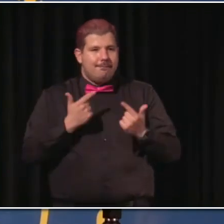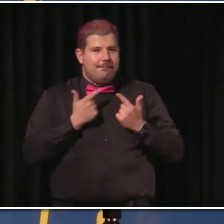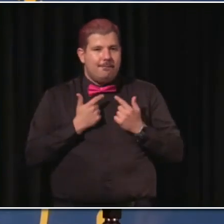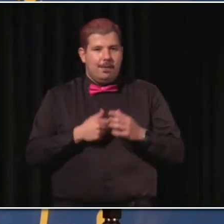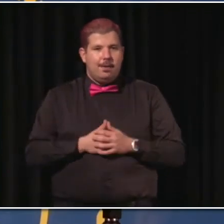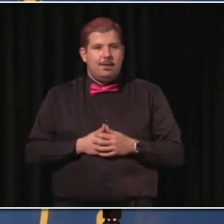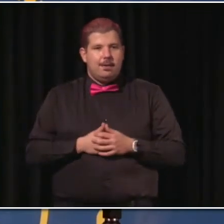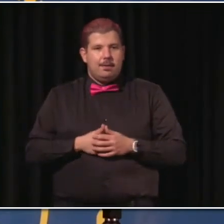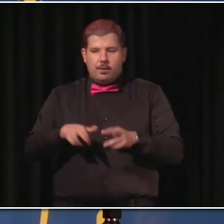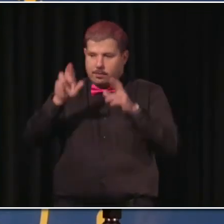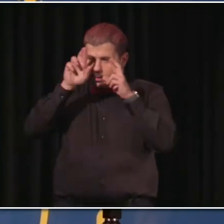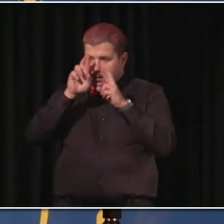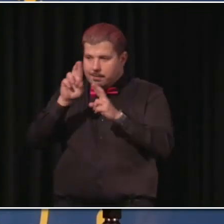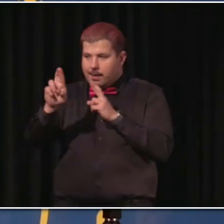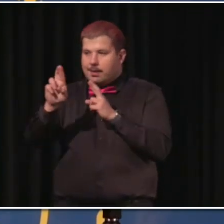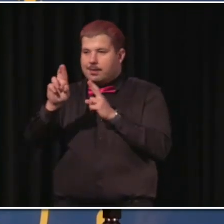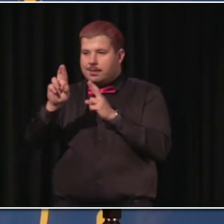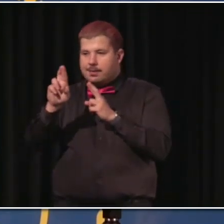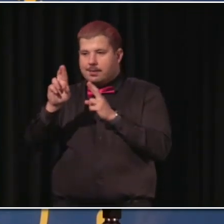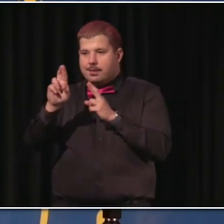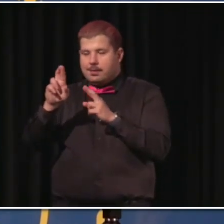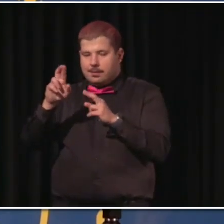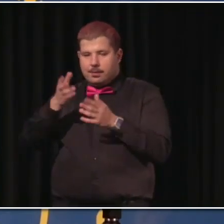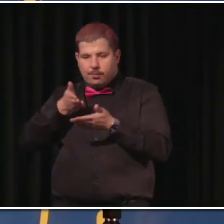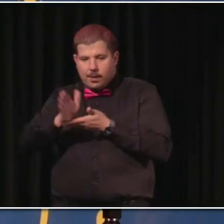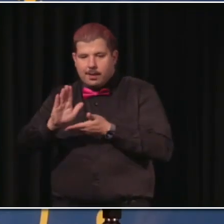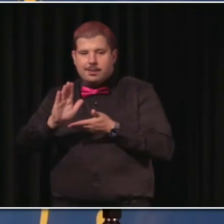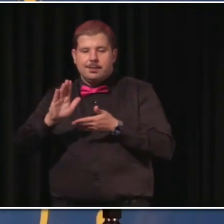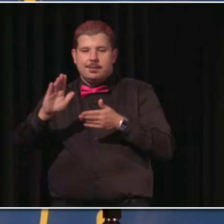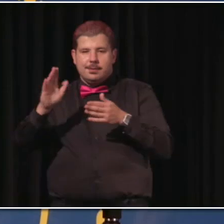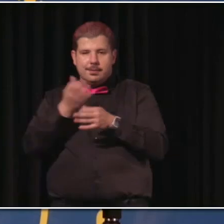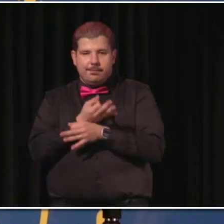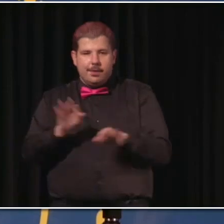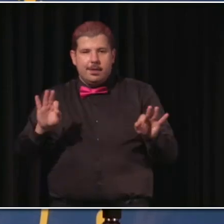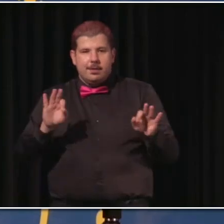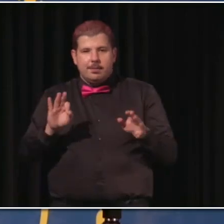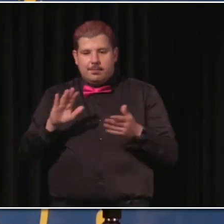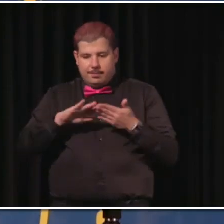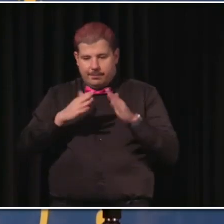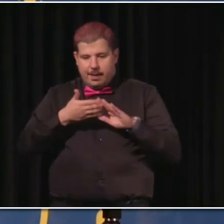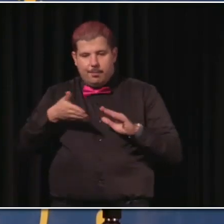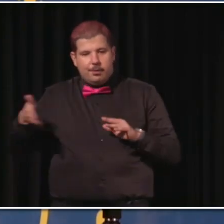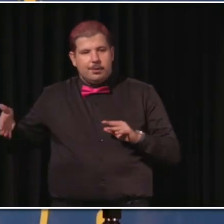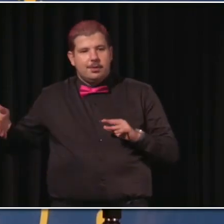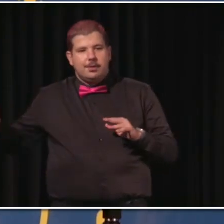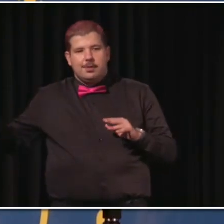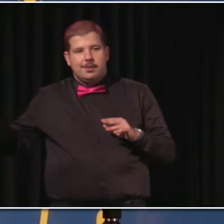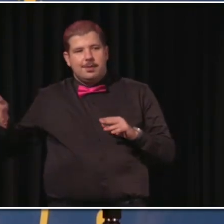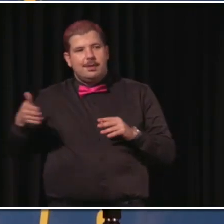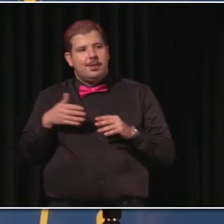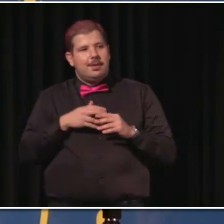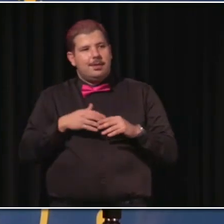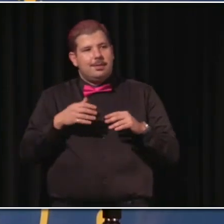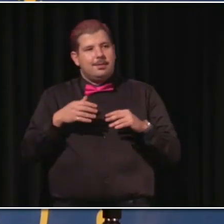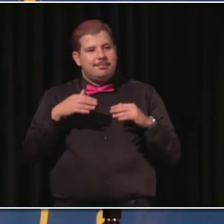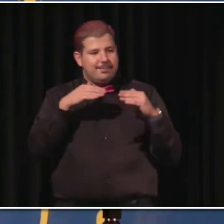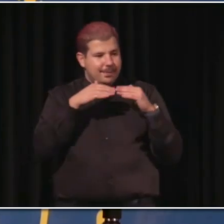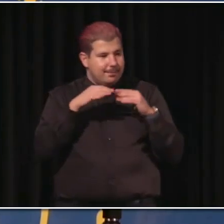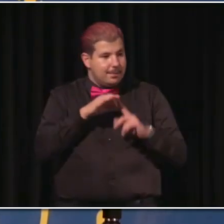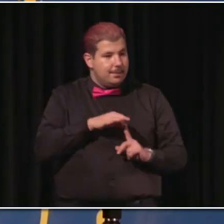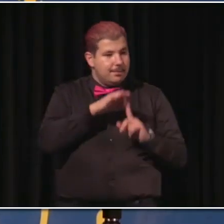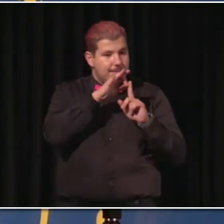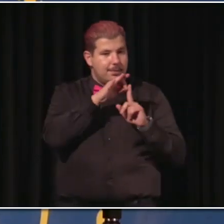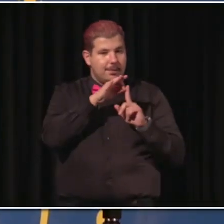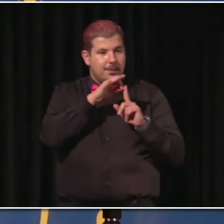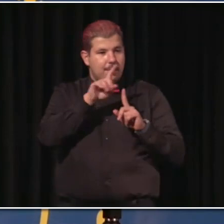we respect the rights and freedoms of our neighbors, even, especially,